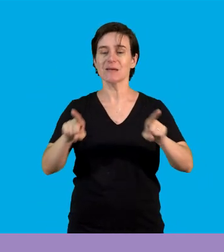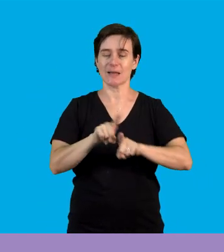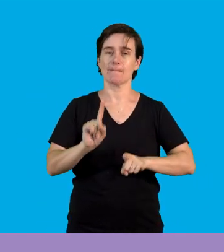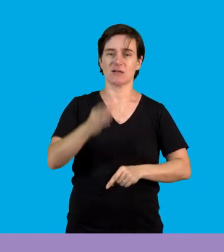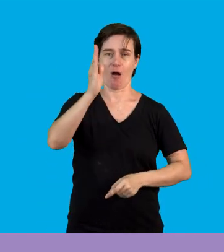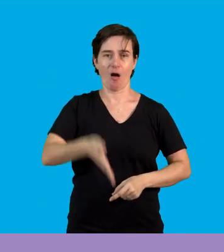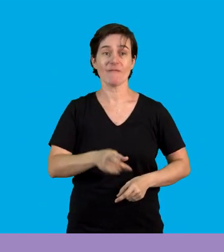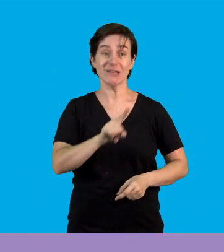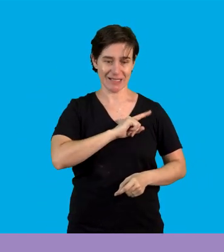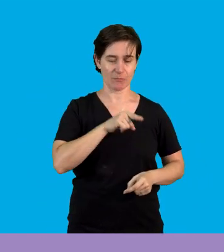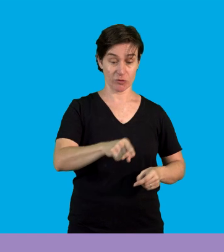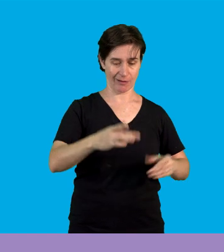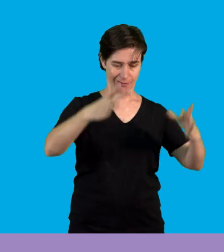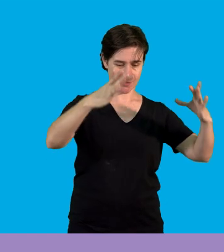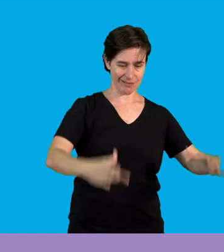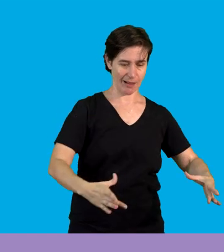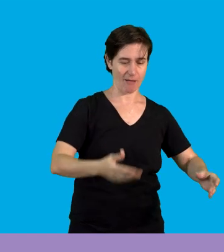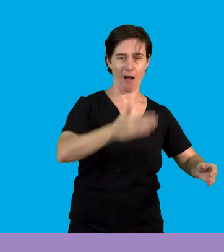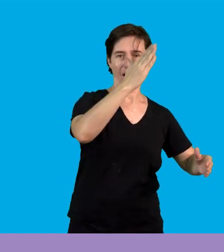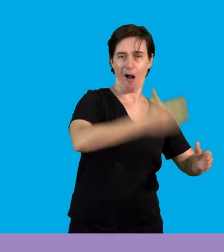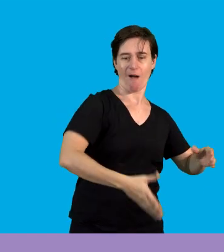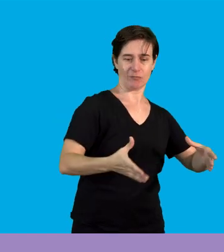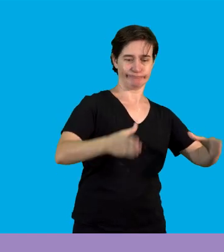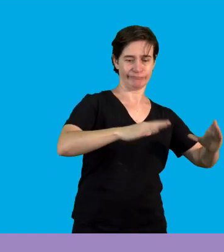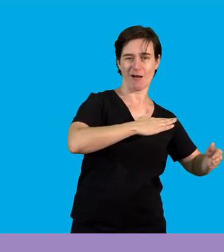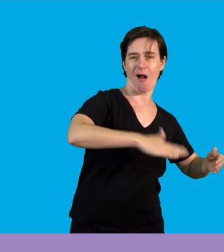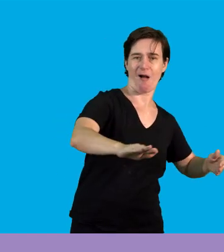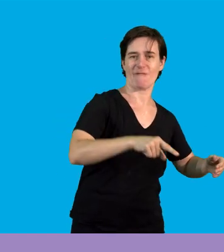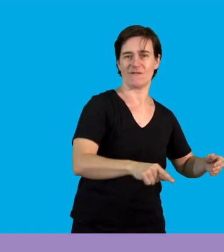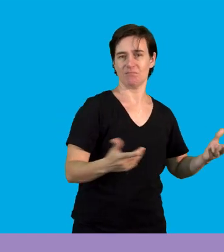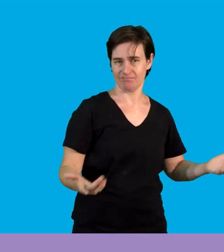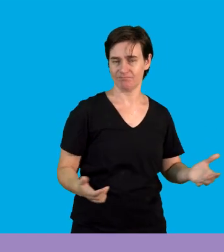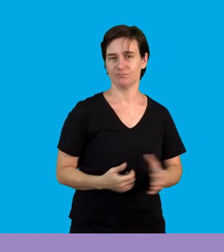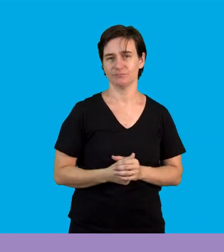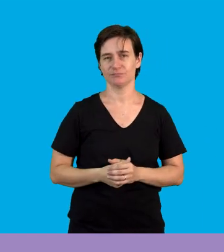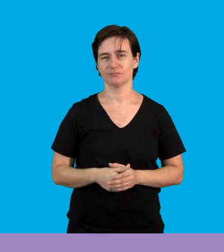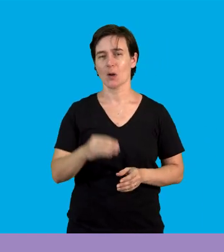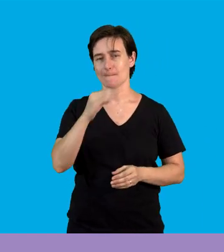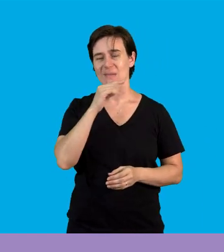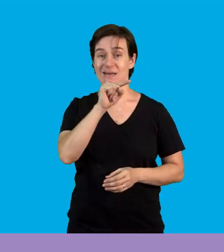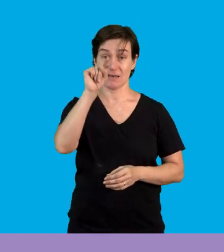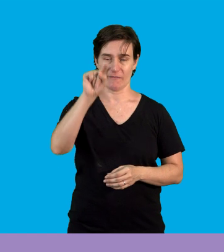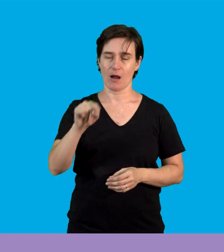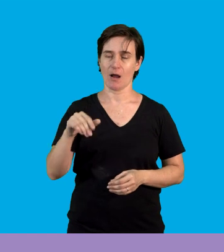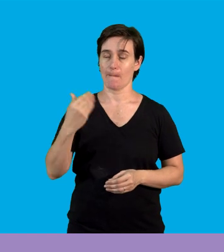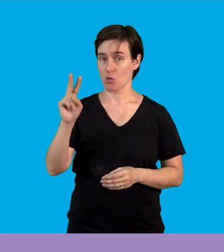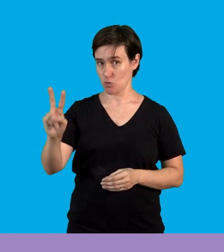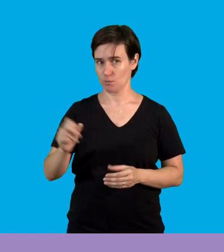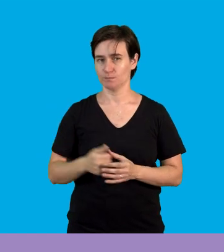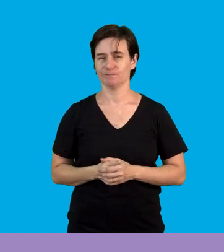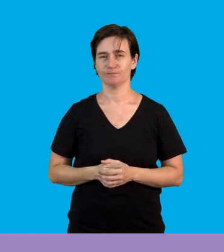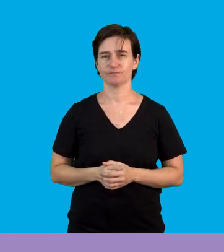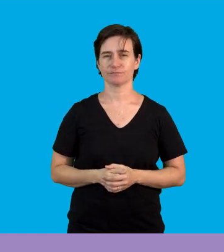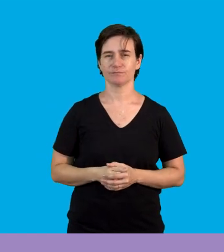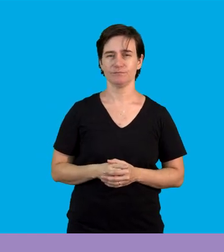just like our cylinder has also been cut into half. And we are going to achieve that by dividing by 2. So